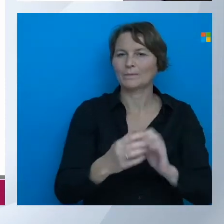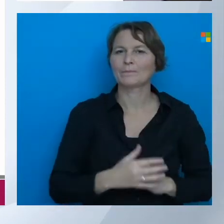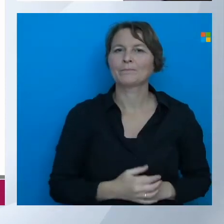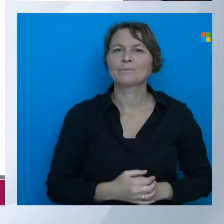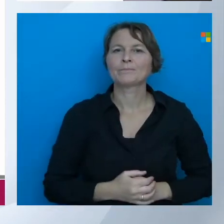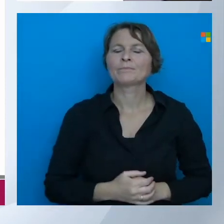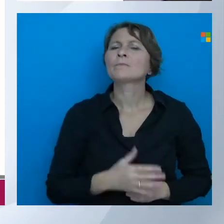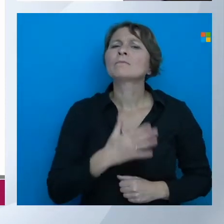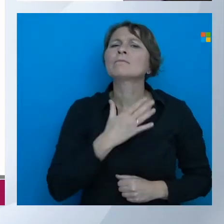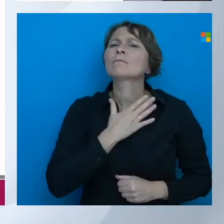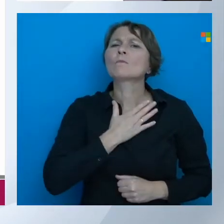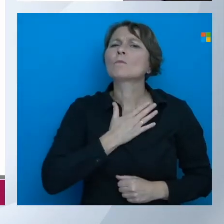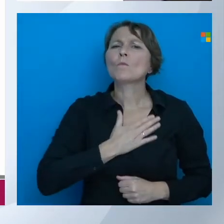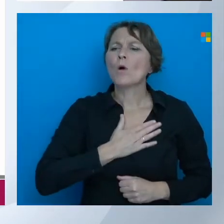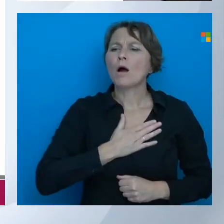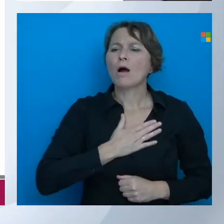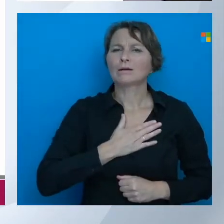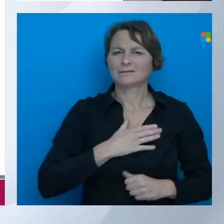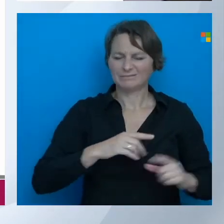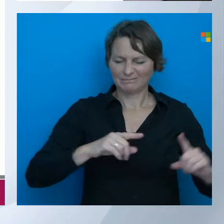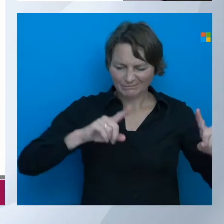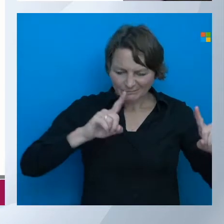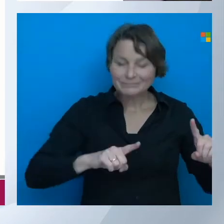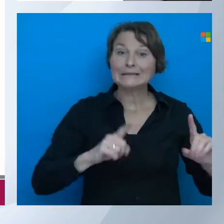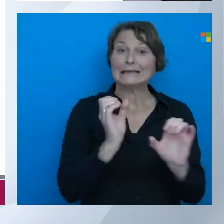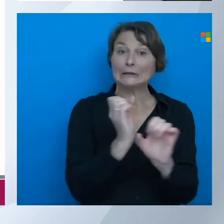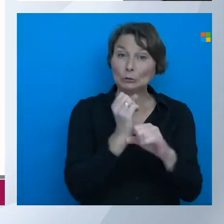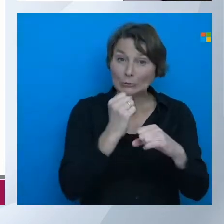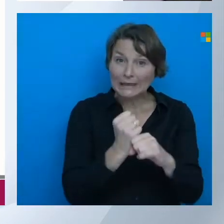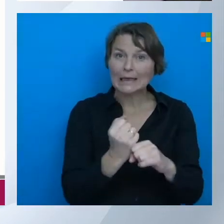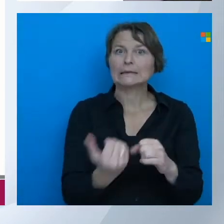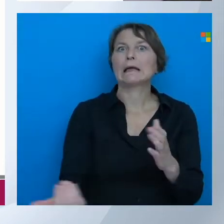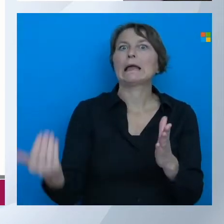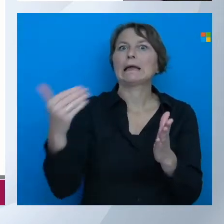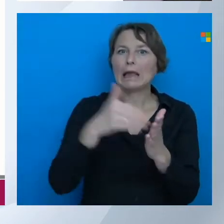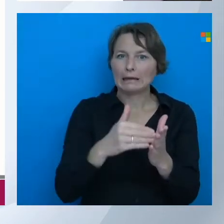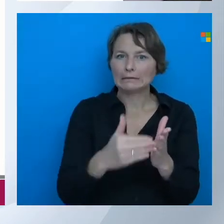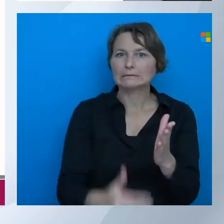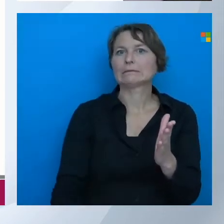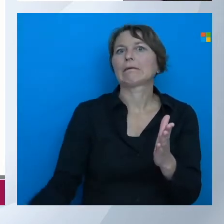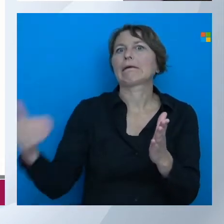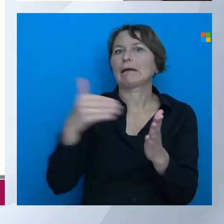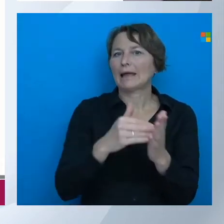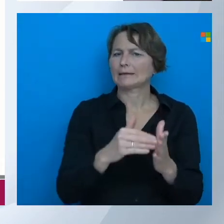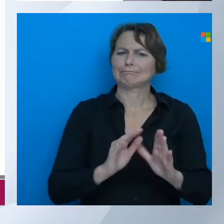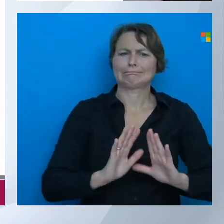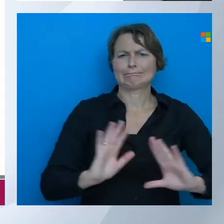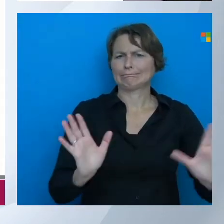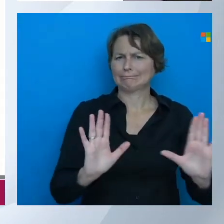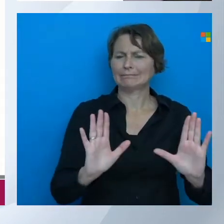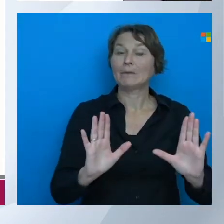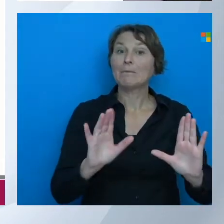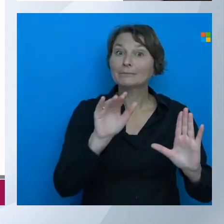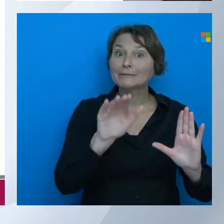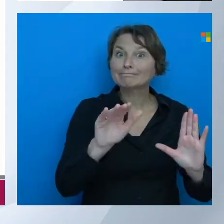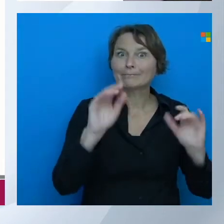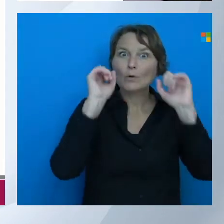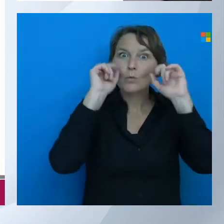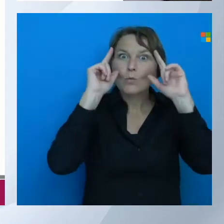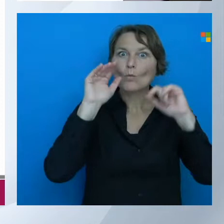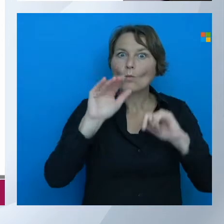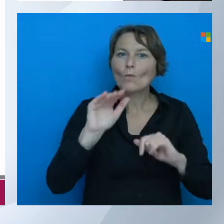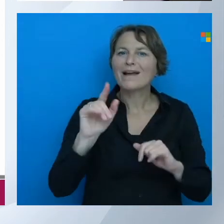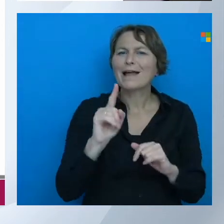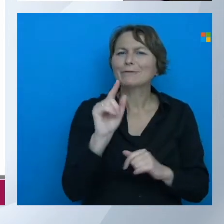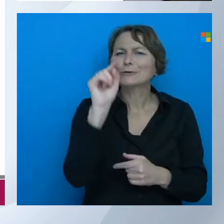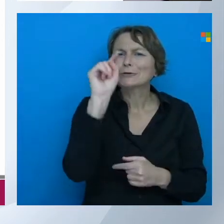and doing the same process over and over, you have to be aware that there's a small download link in